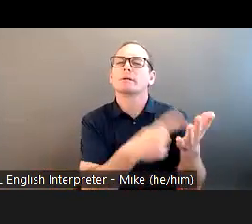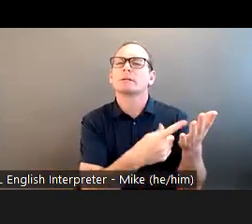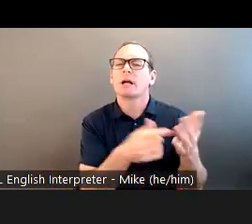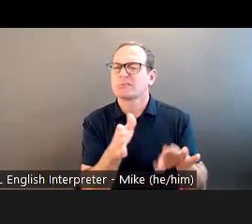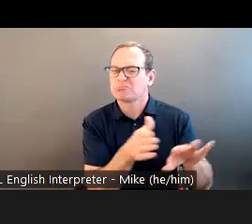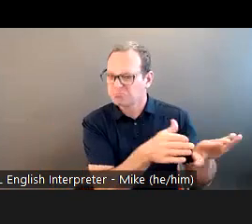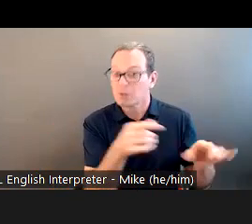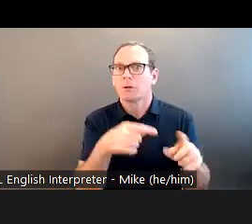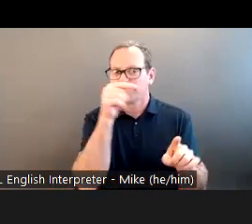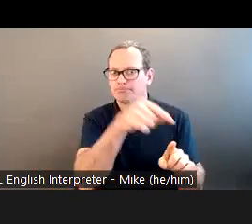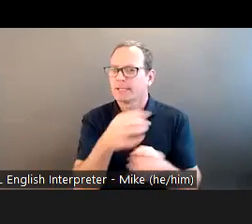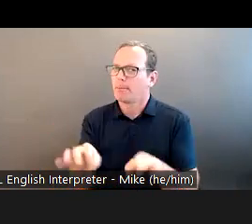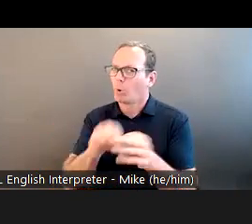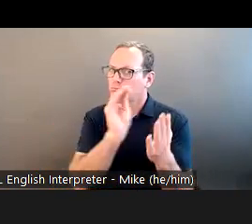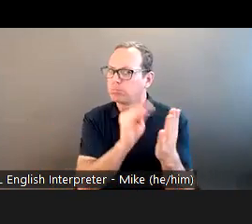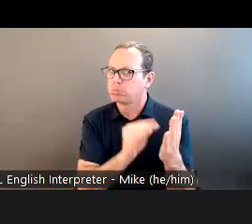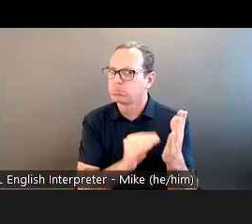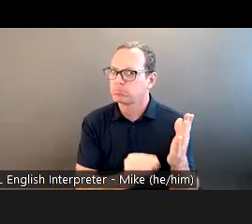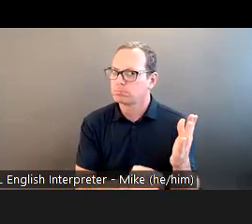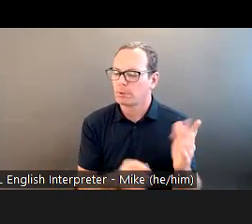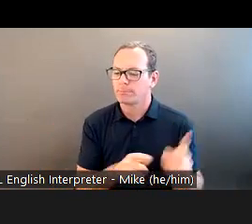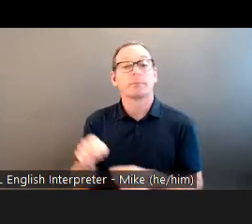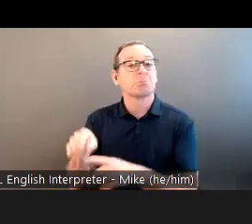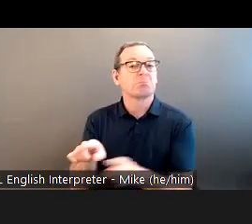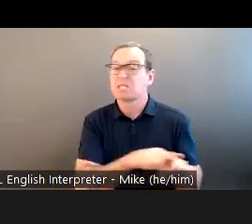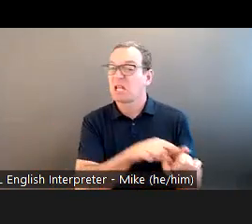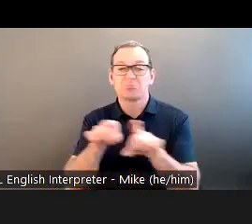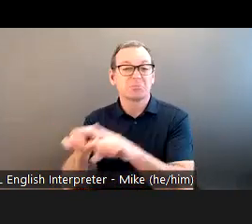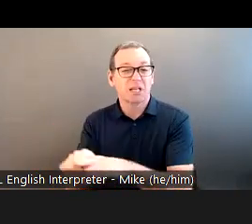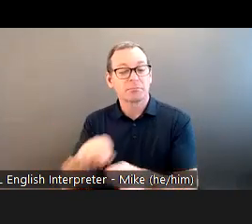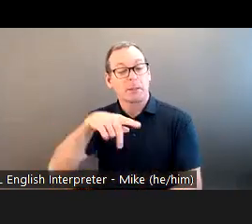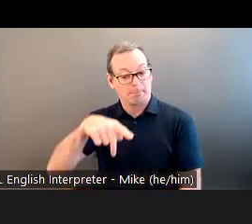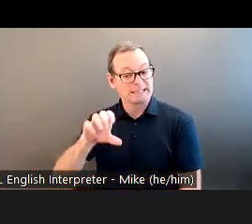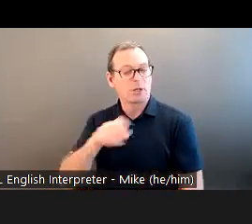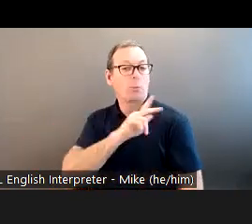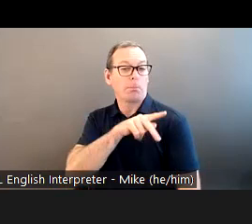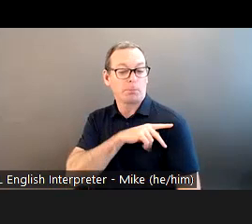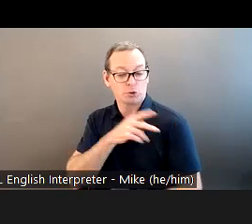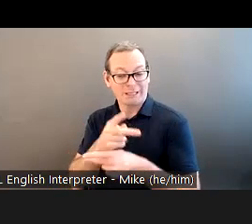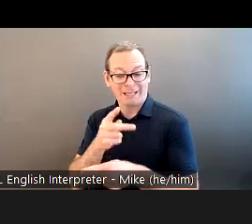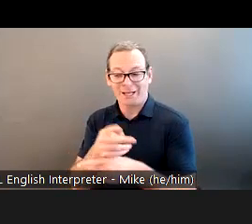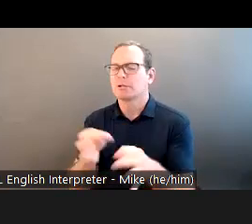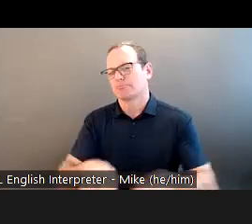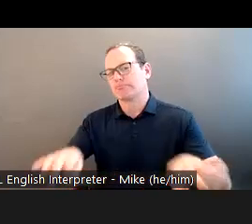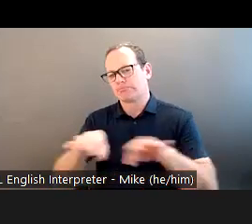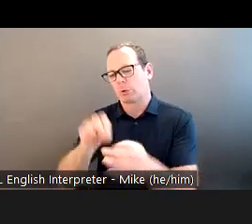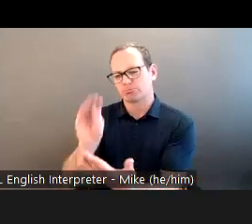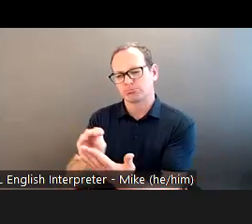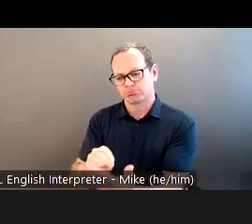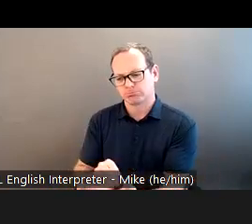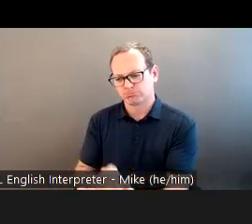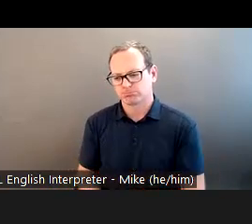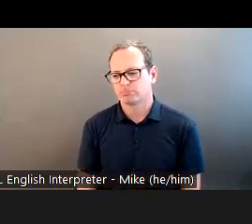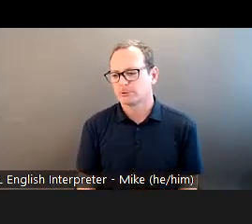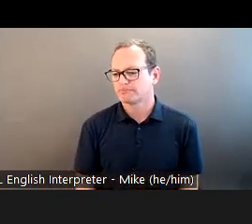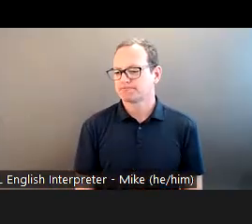acting as the attorney for personal care, you want to make sure you've got some record of what you've been doing in that role. You also have a